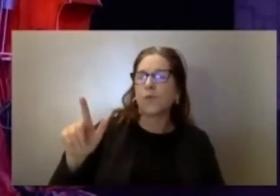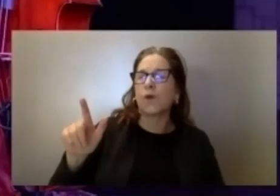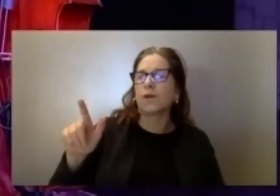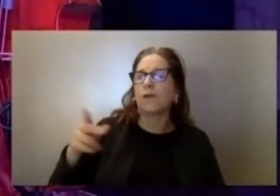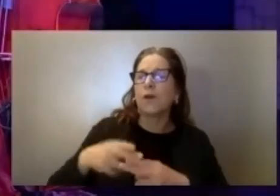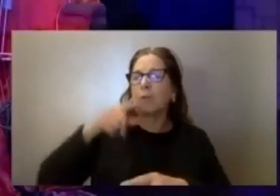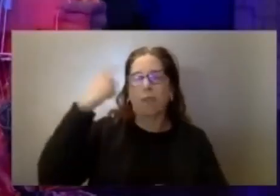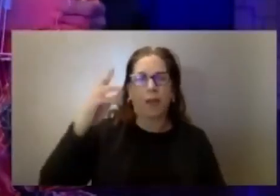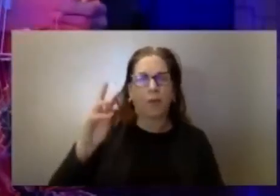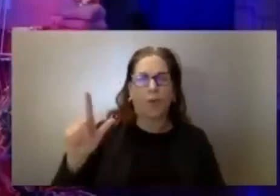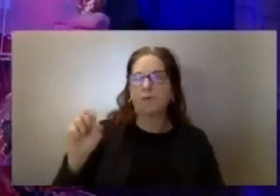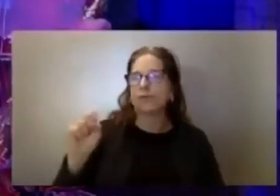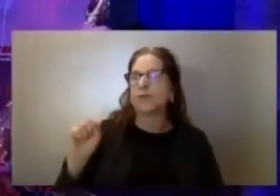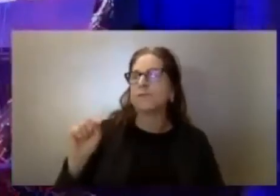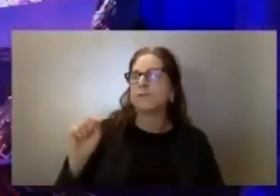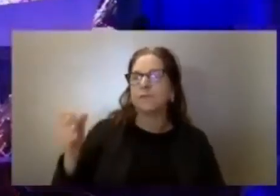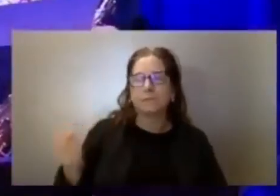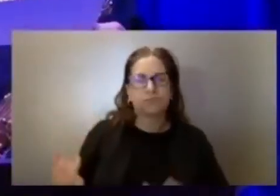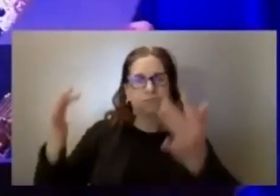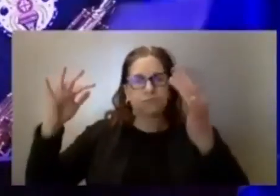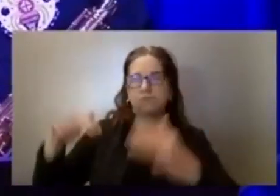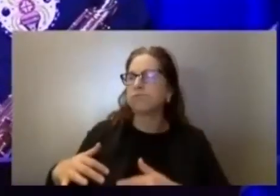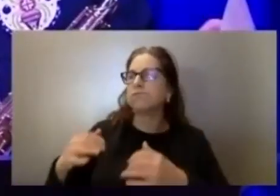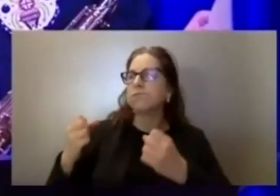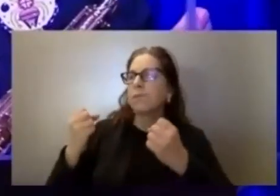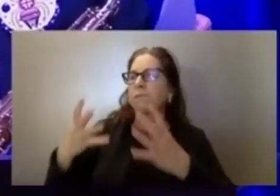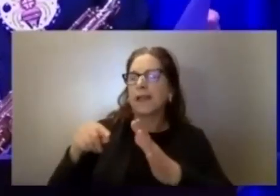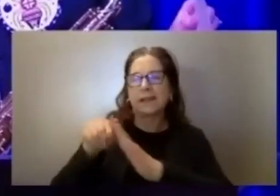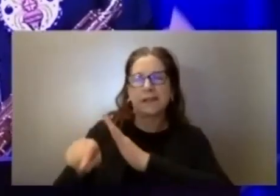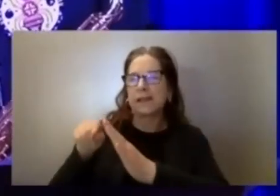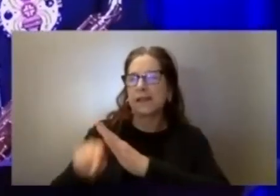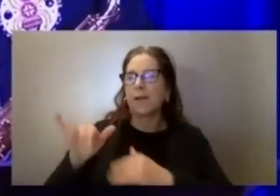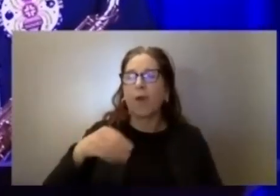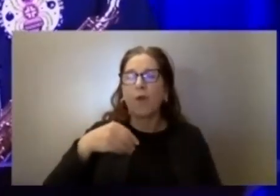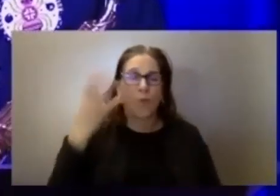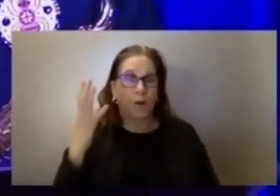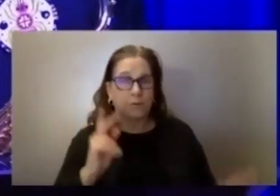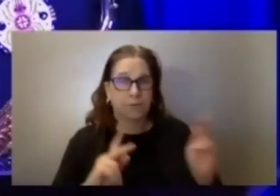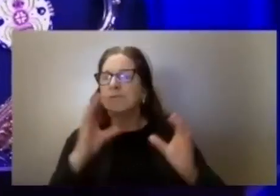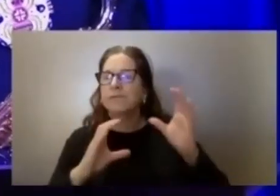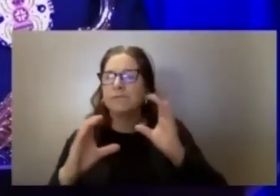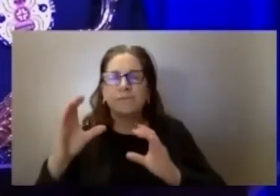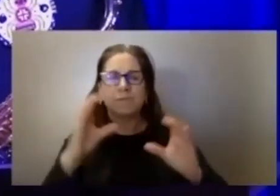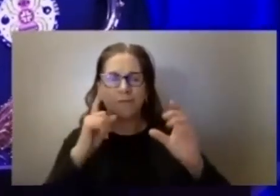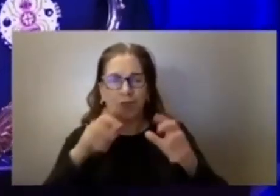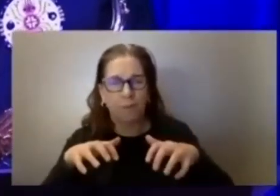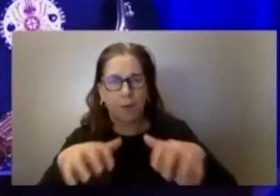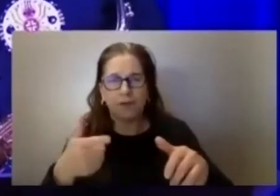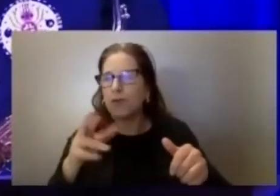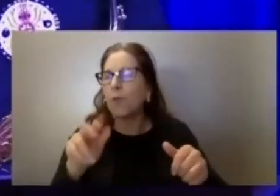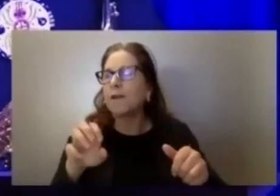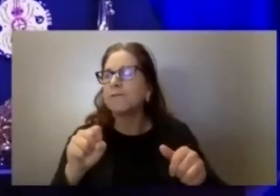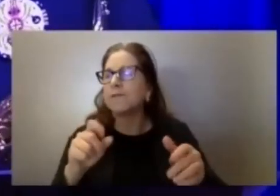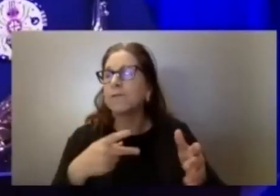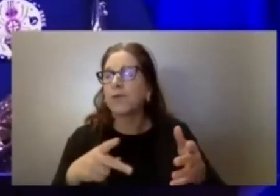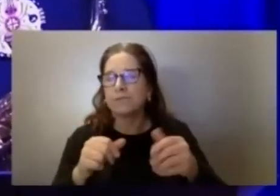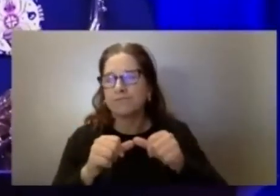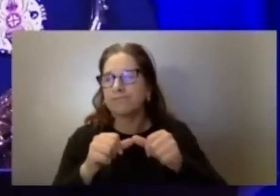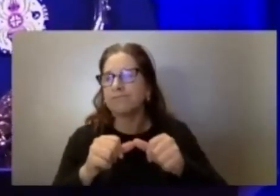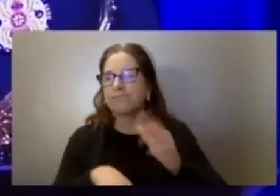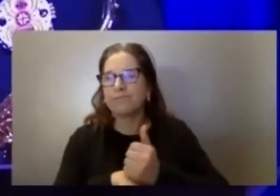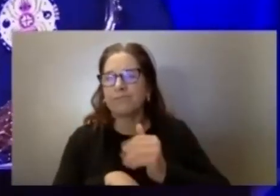citizens. As the search goes on for mass graves, poems are being commissioned and written as testimony and